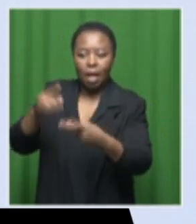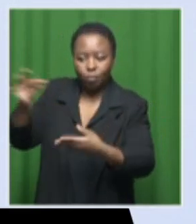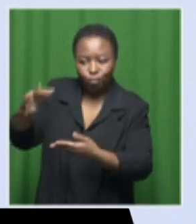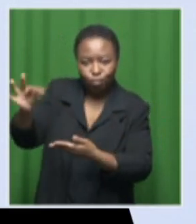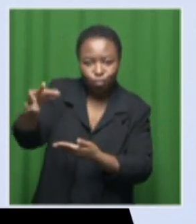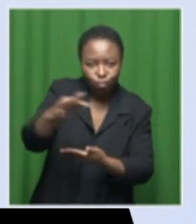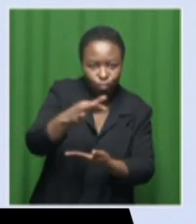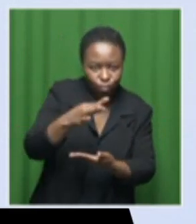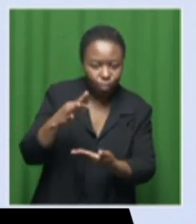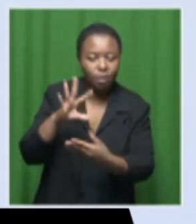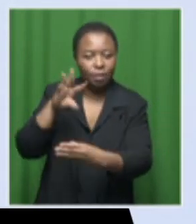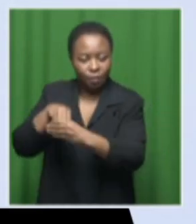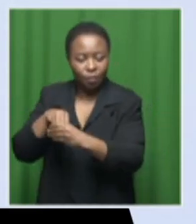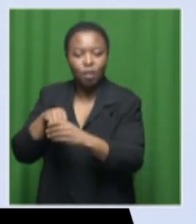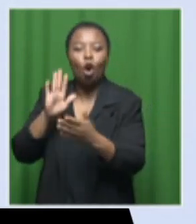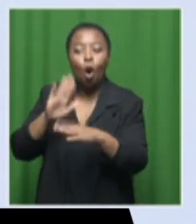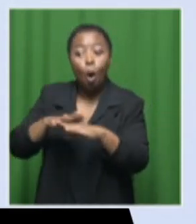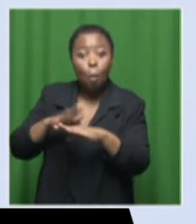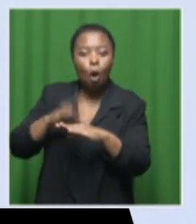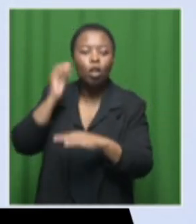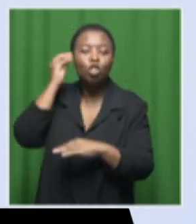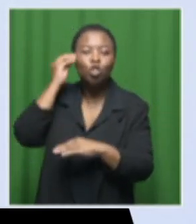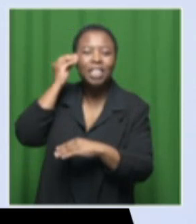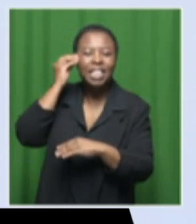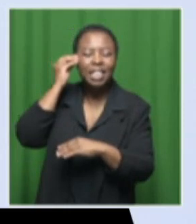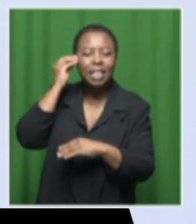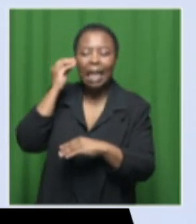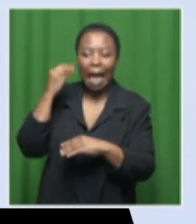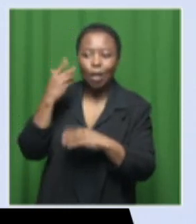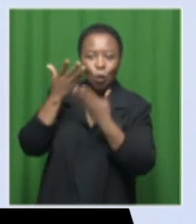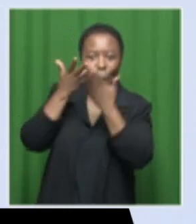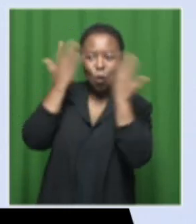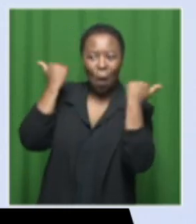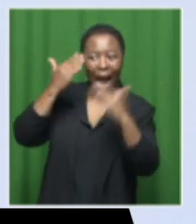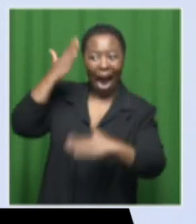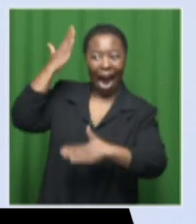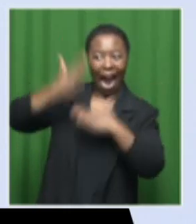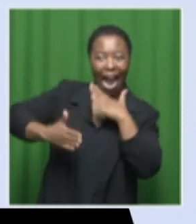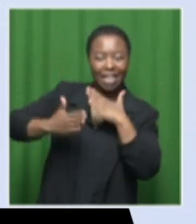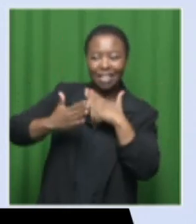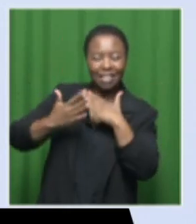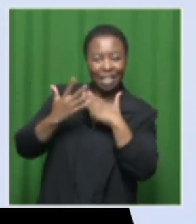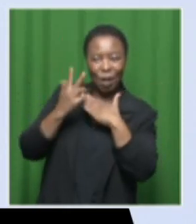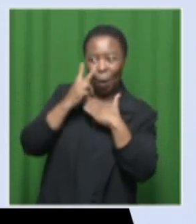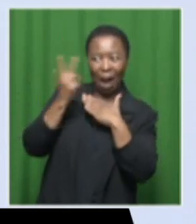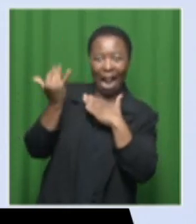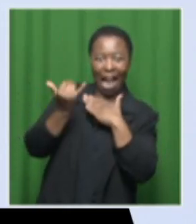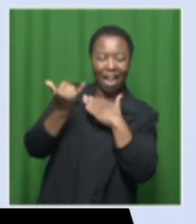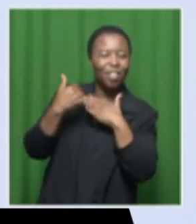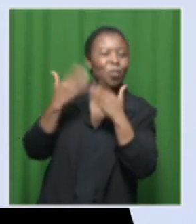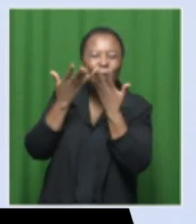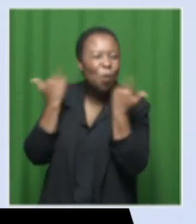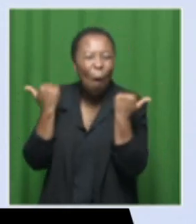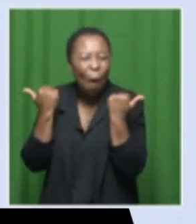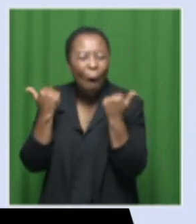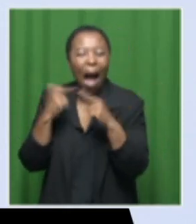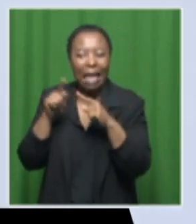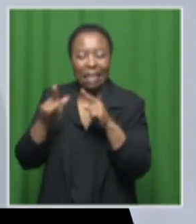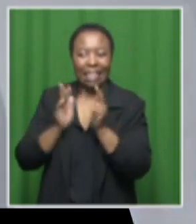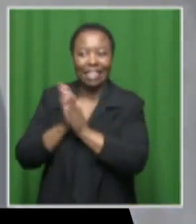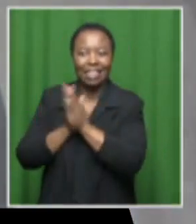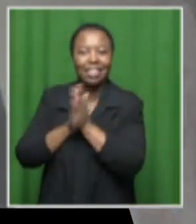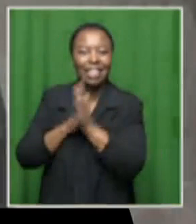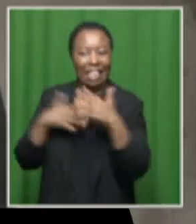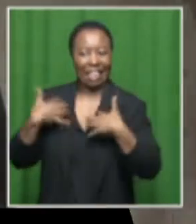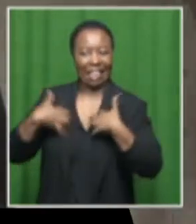one thing that's always interesting is it's also not knowing the end outcome, how it's going to turn out. So which is what actually fascinates me, is I